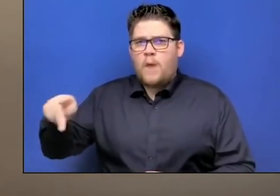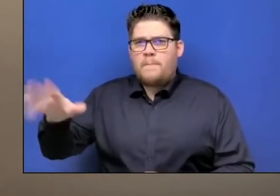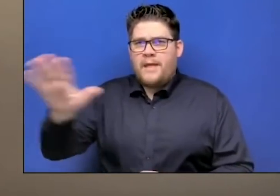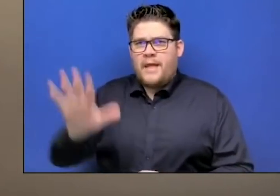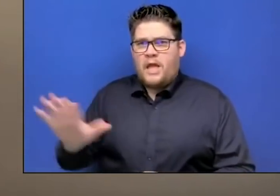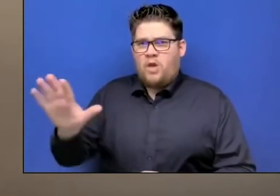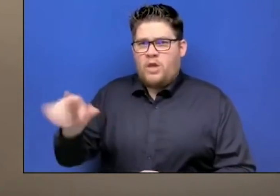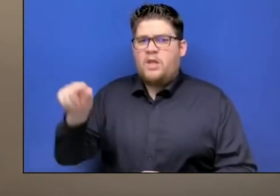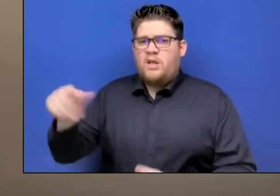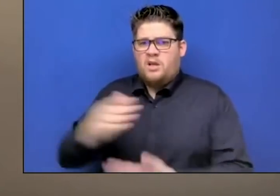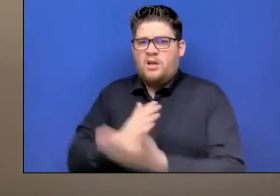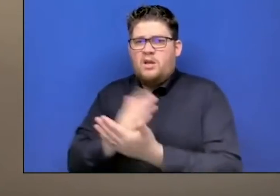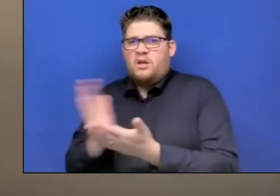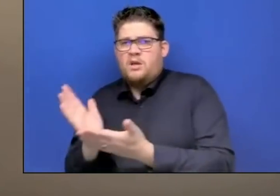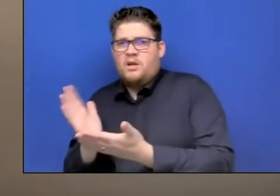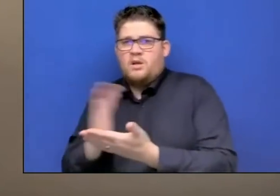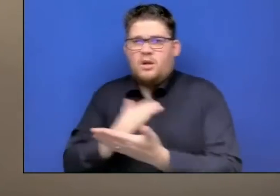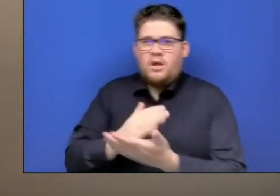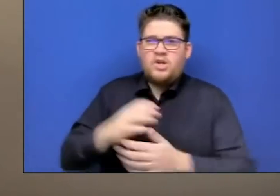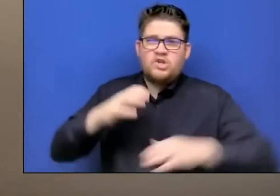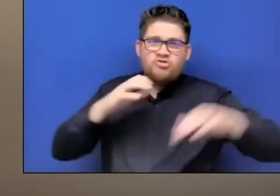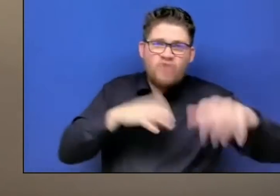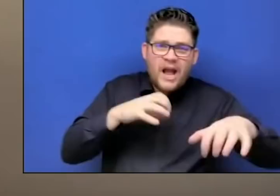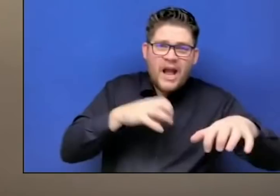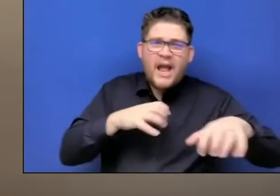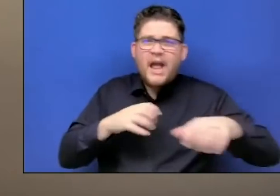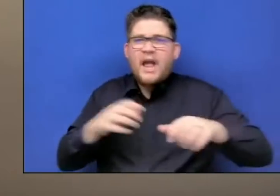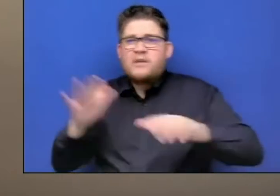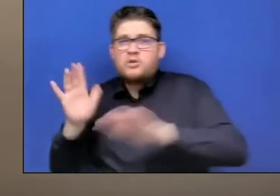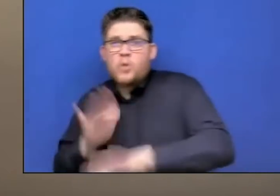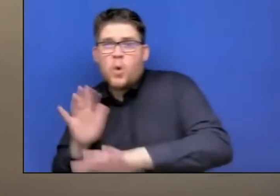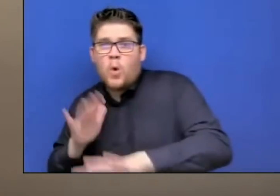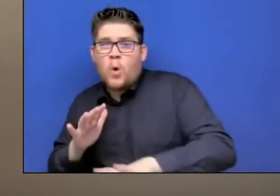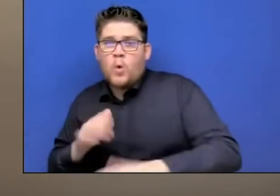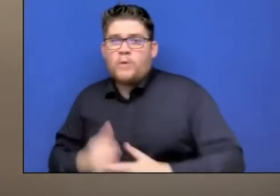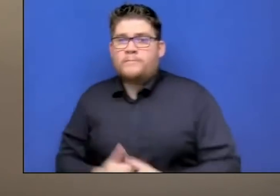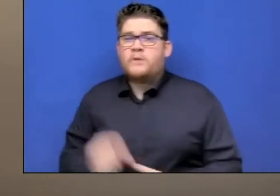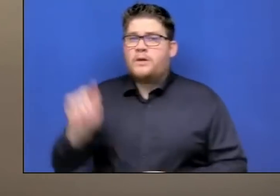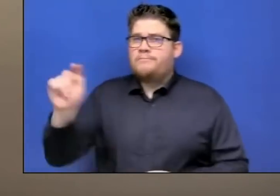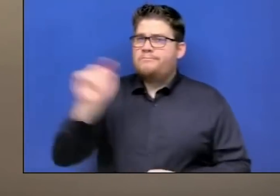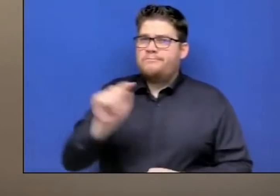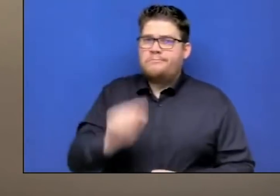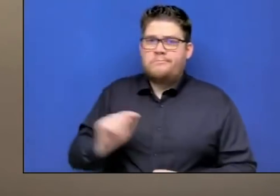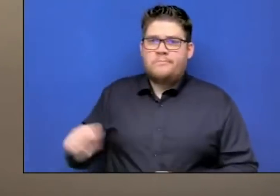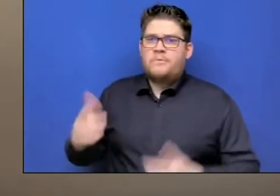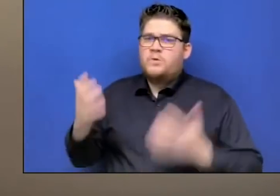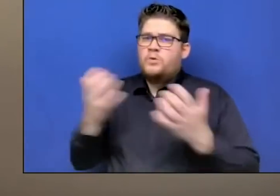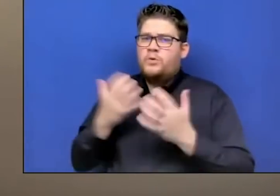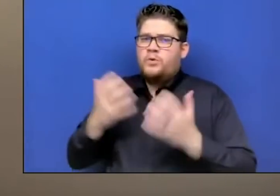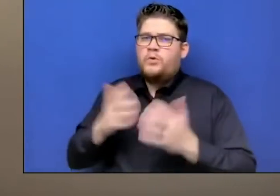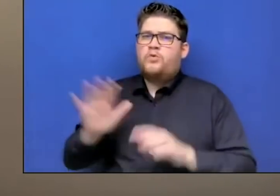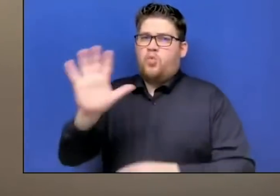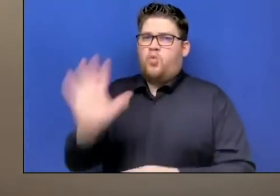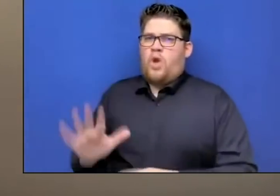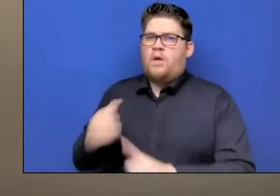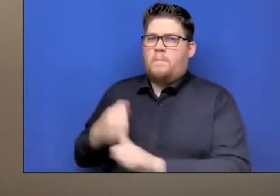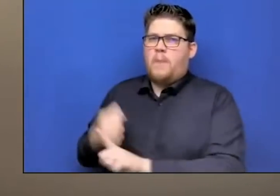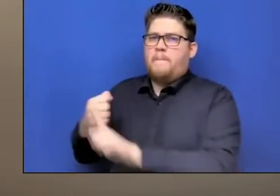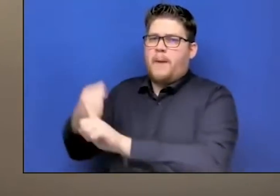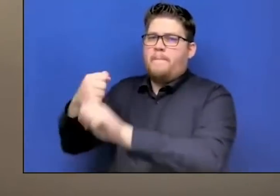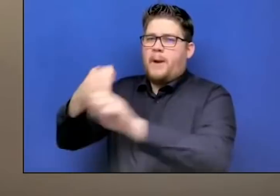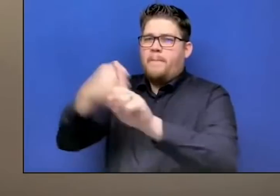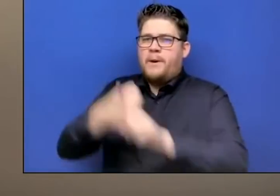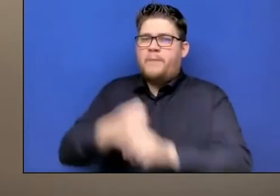well. So the whole province is bracing for this type of weather. The south coast is not immune to it. The central coast will